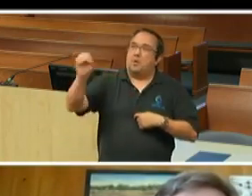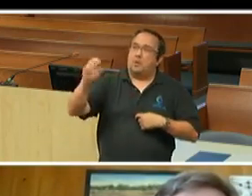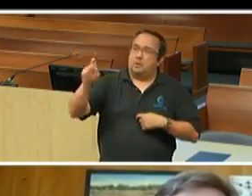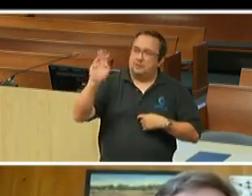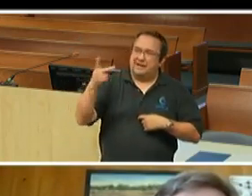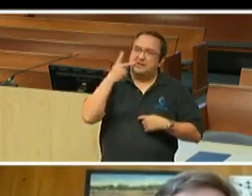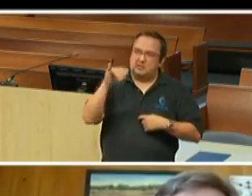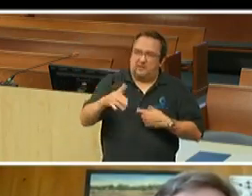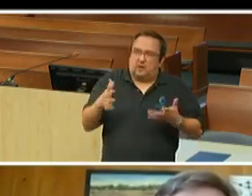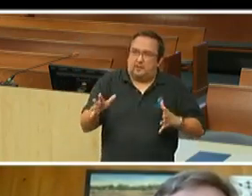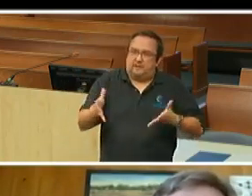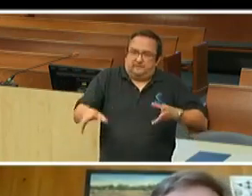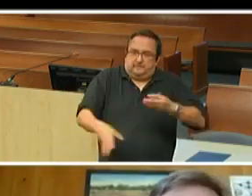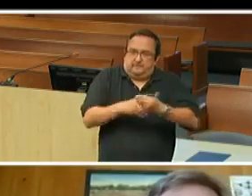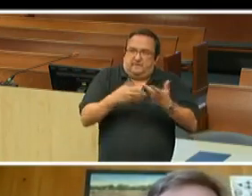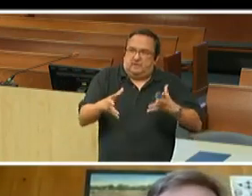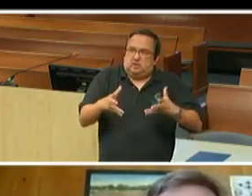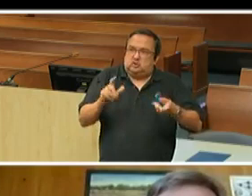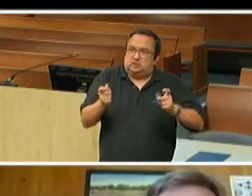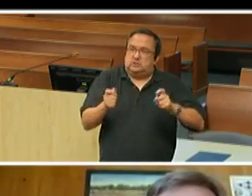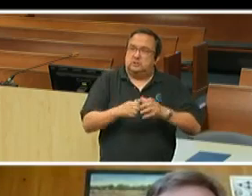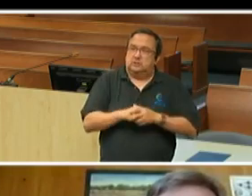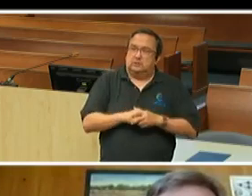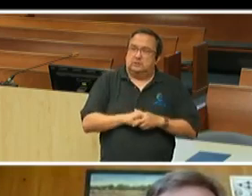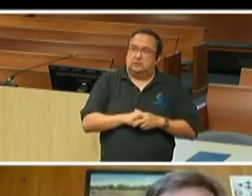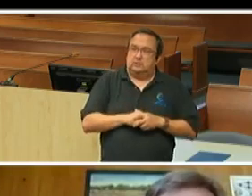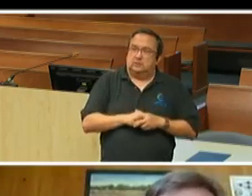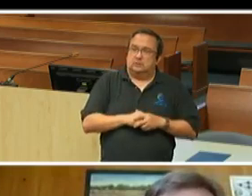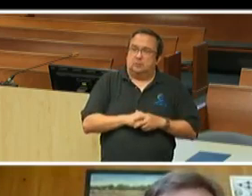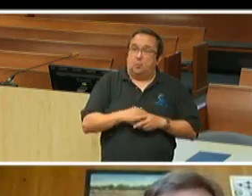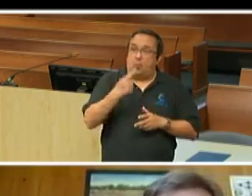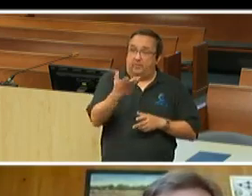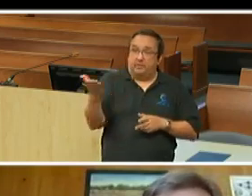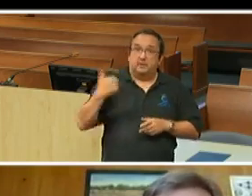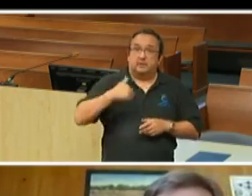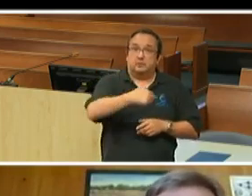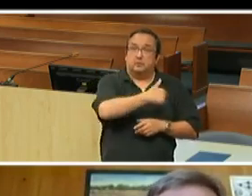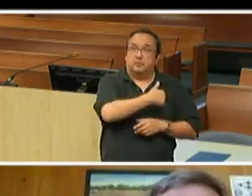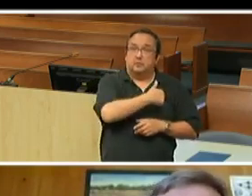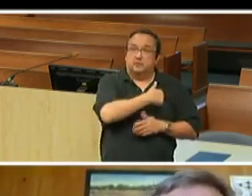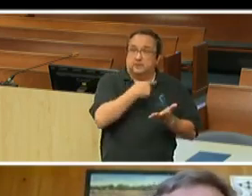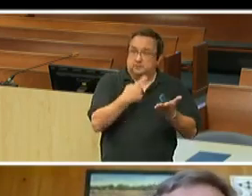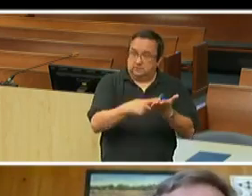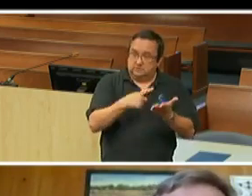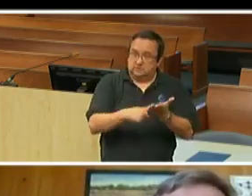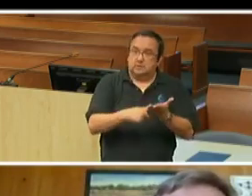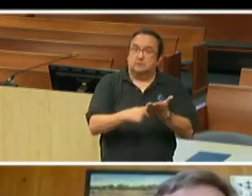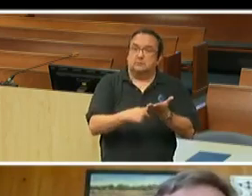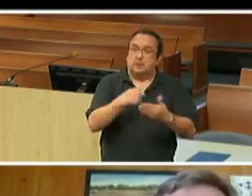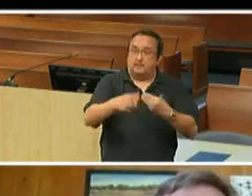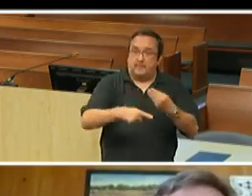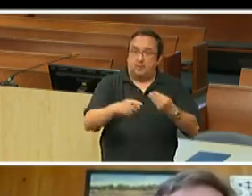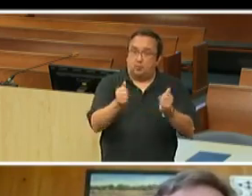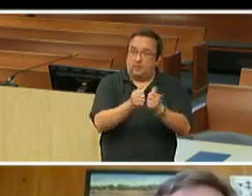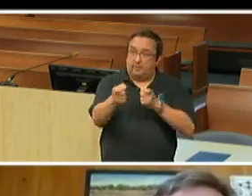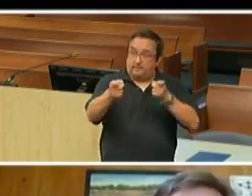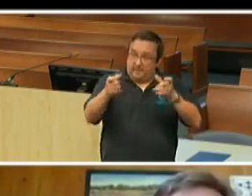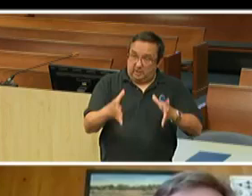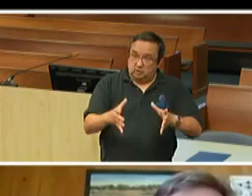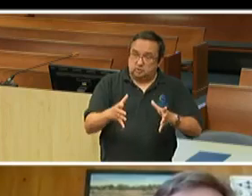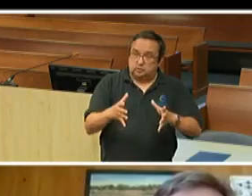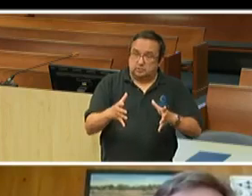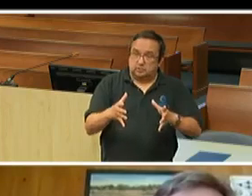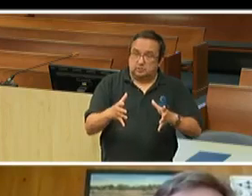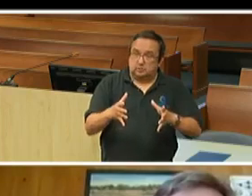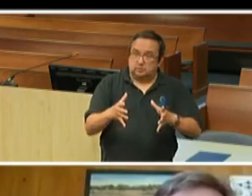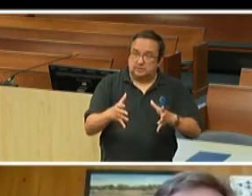been implemented. And I think one thing that we have discussed with the manager would be